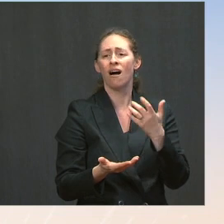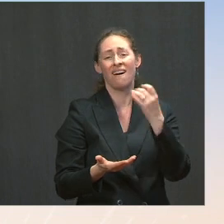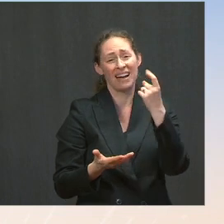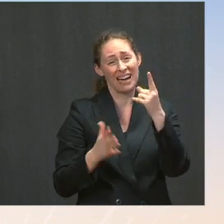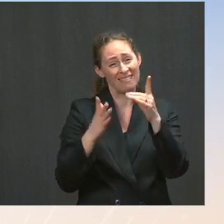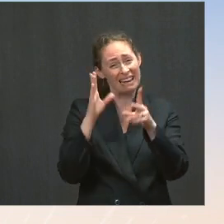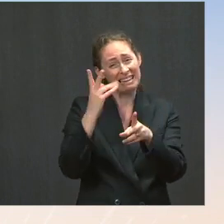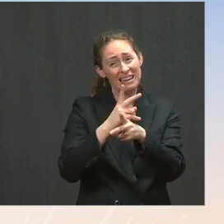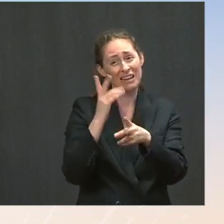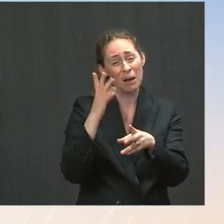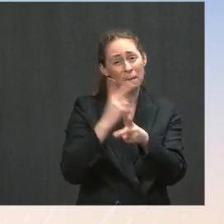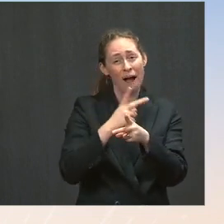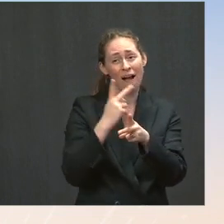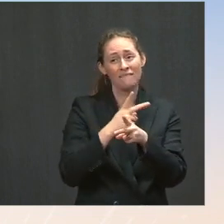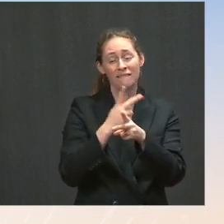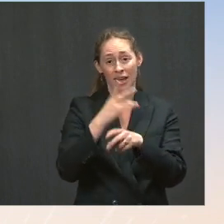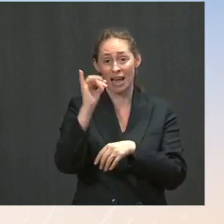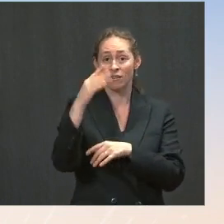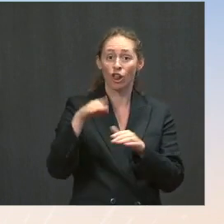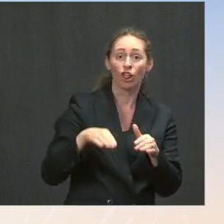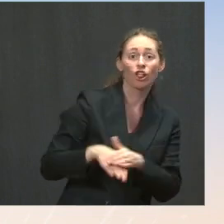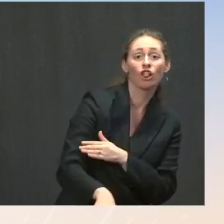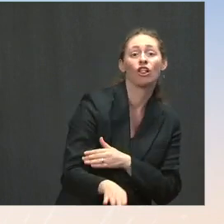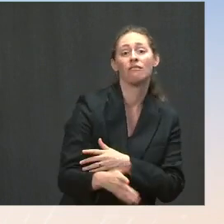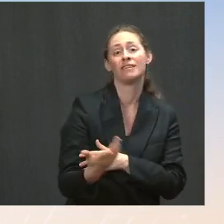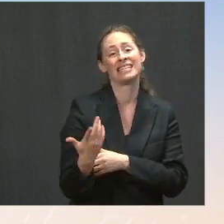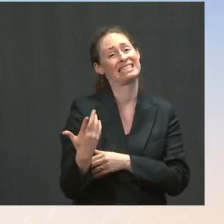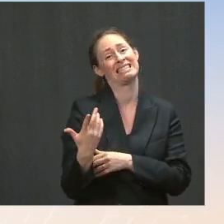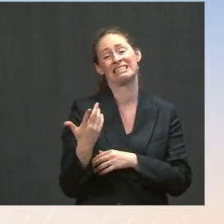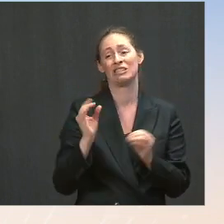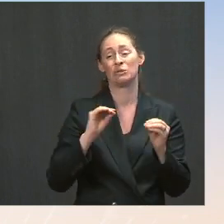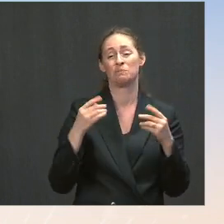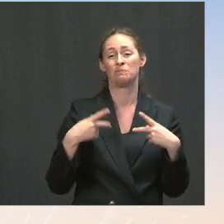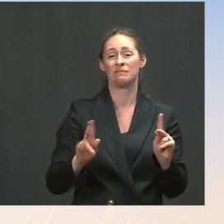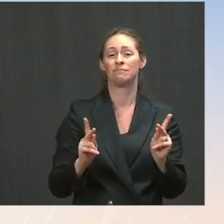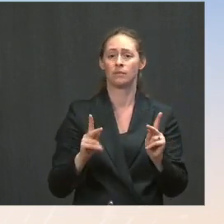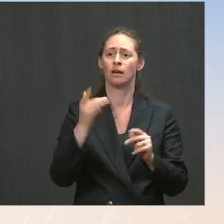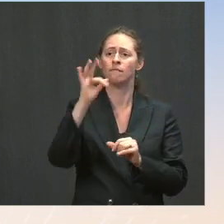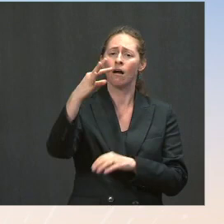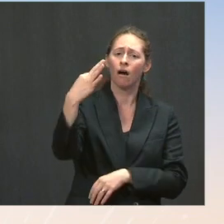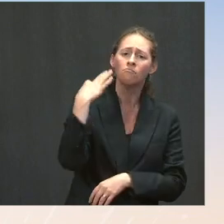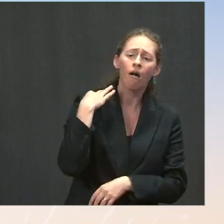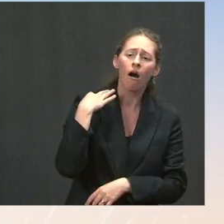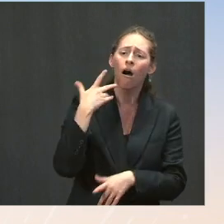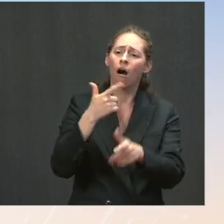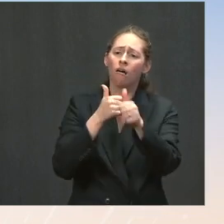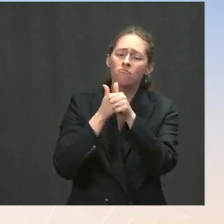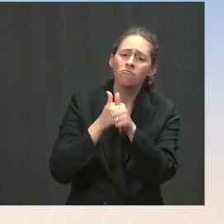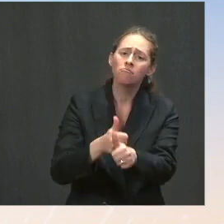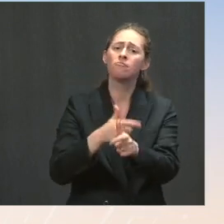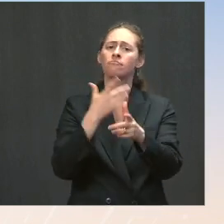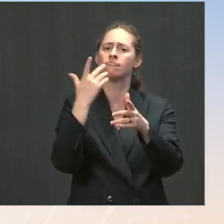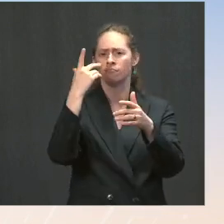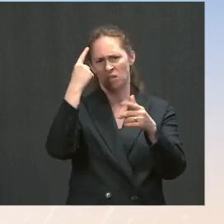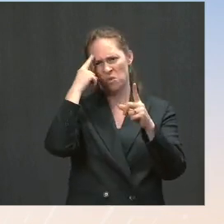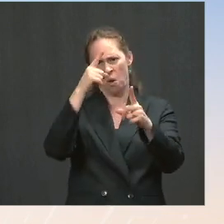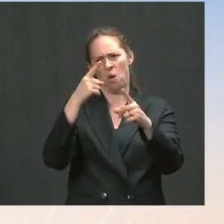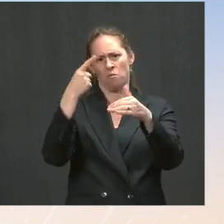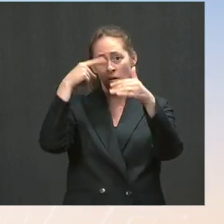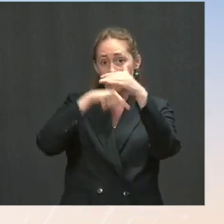no, we will still, of course, individuals who are applying for asylum, who warrant asylum, will be